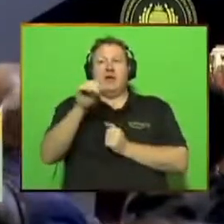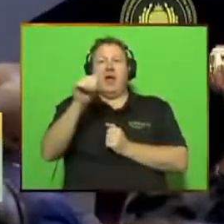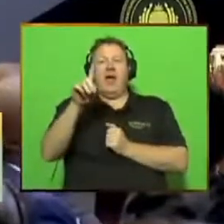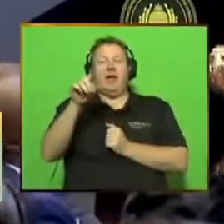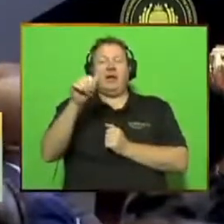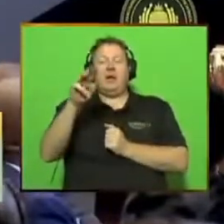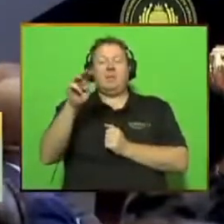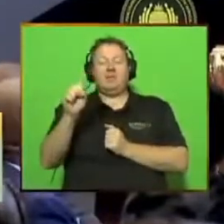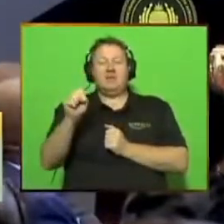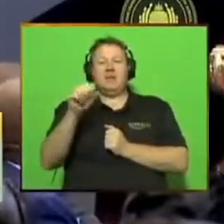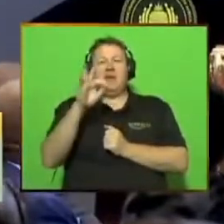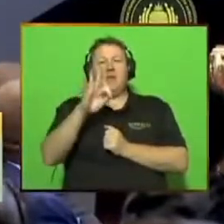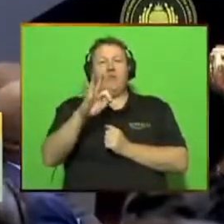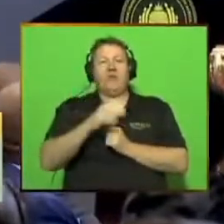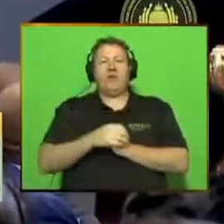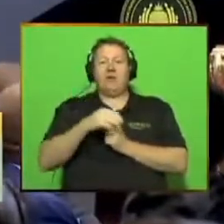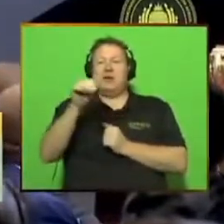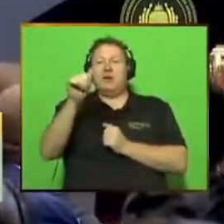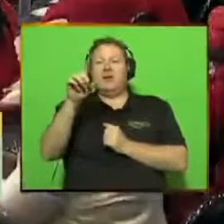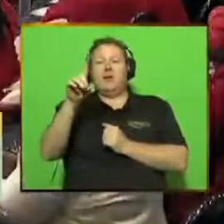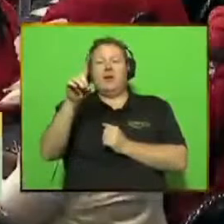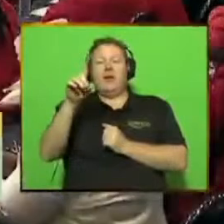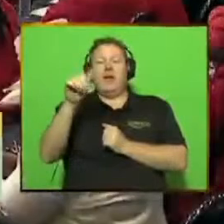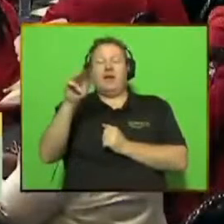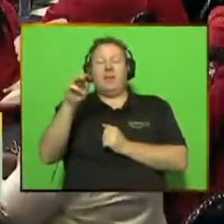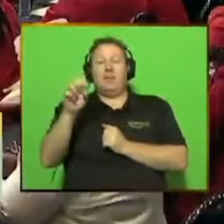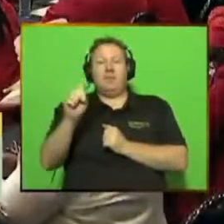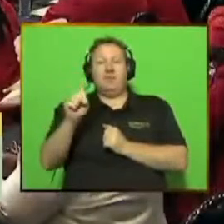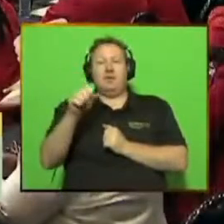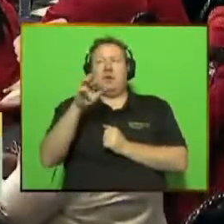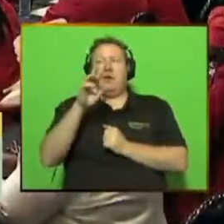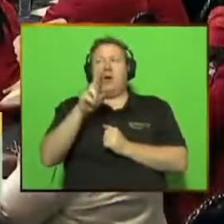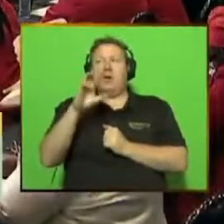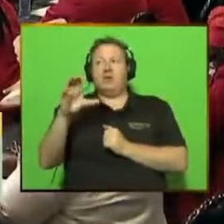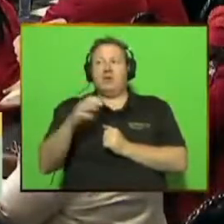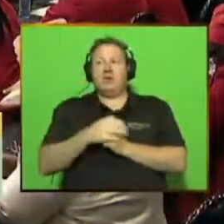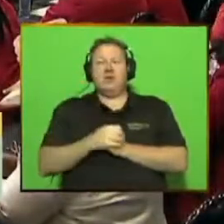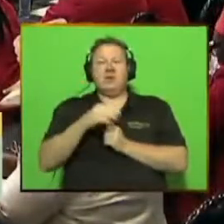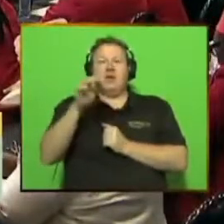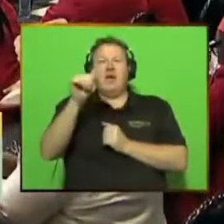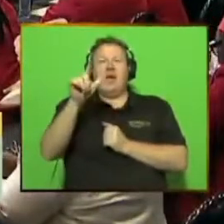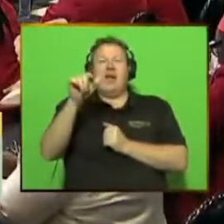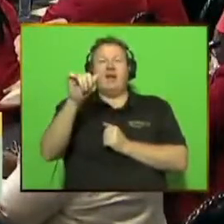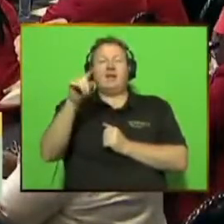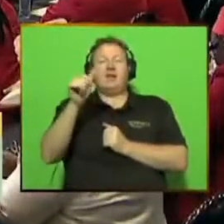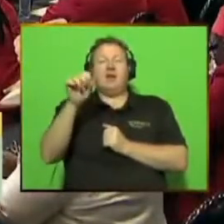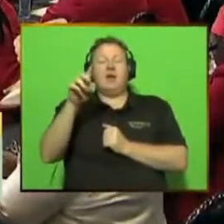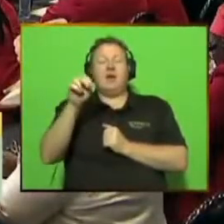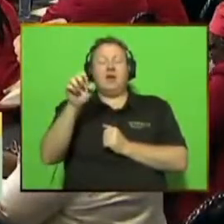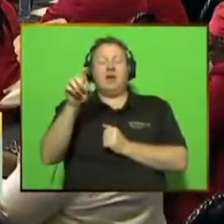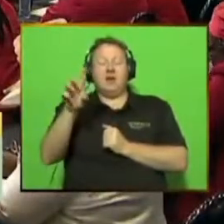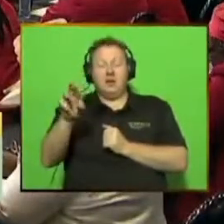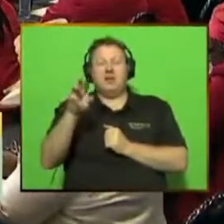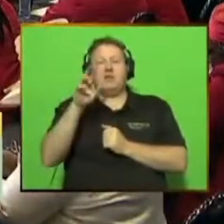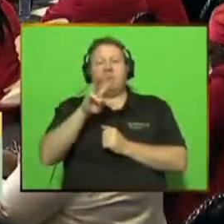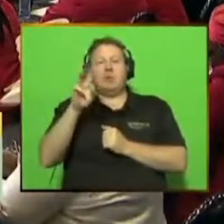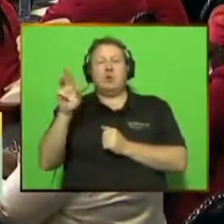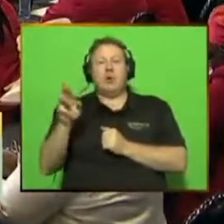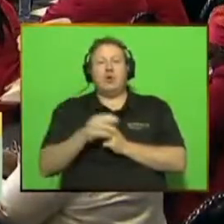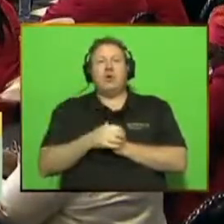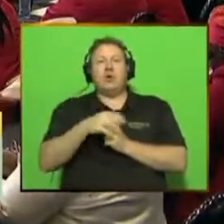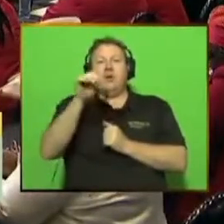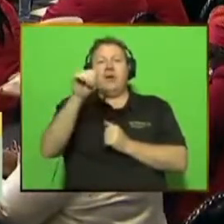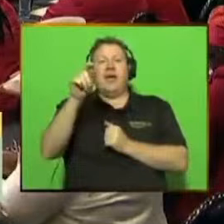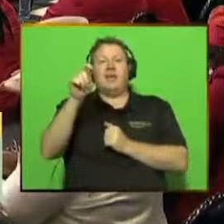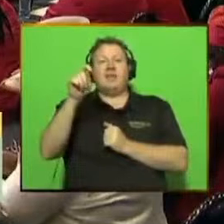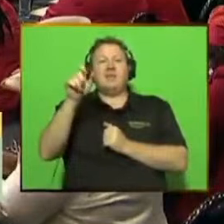Adams, F. Adams, RC. Alexander, WR. Apiri, MJ. Atkinson,